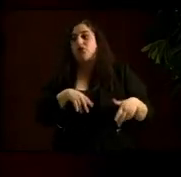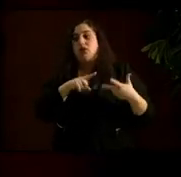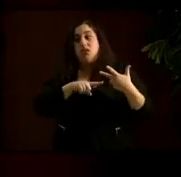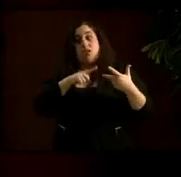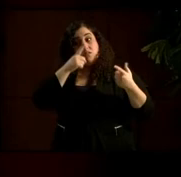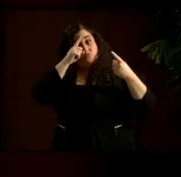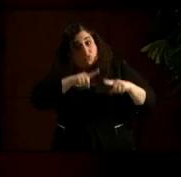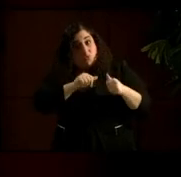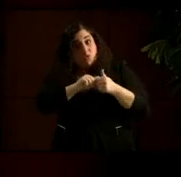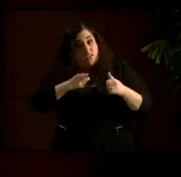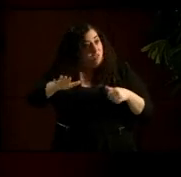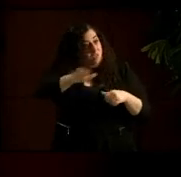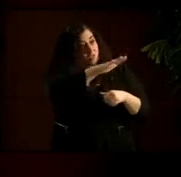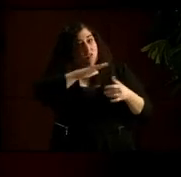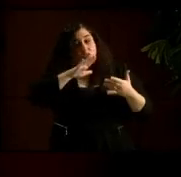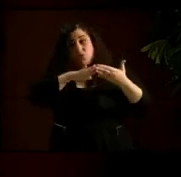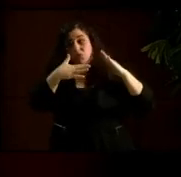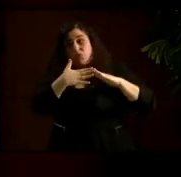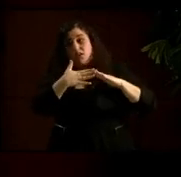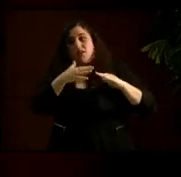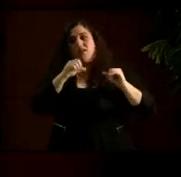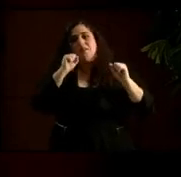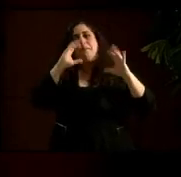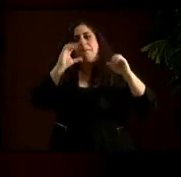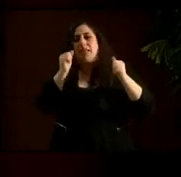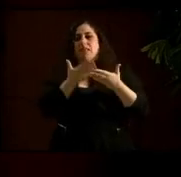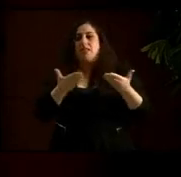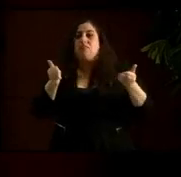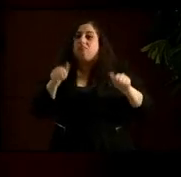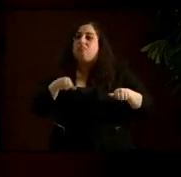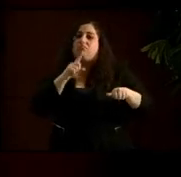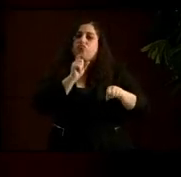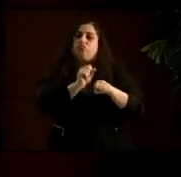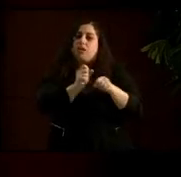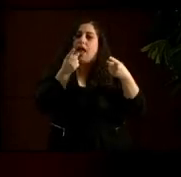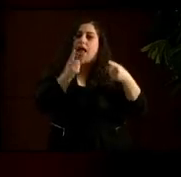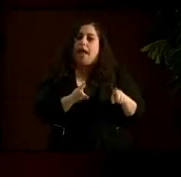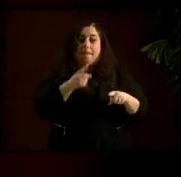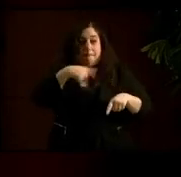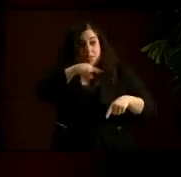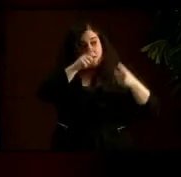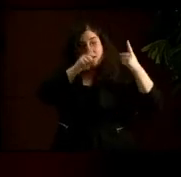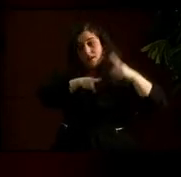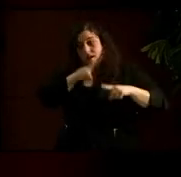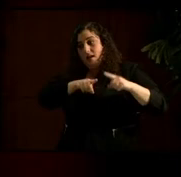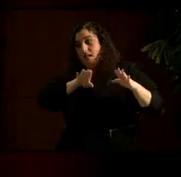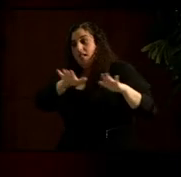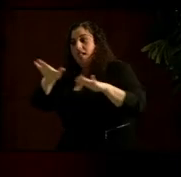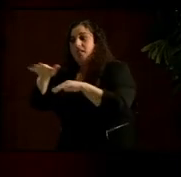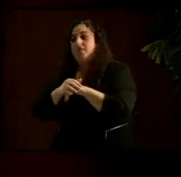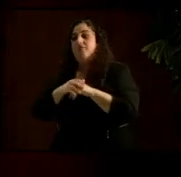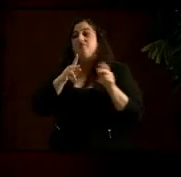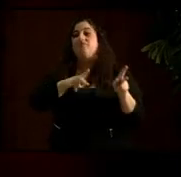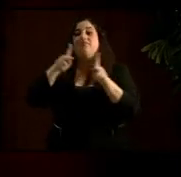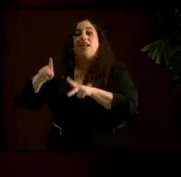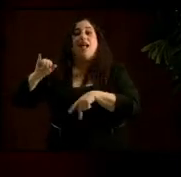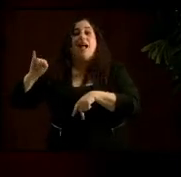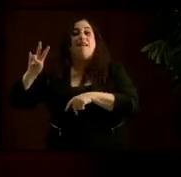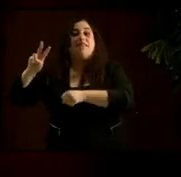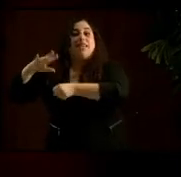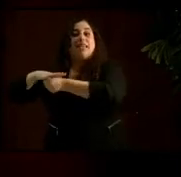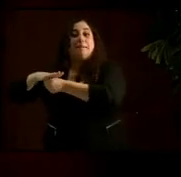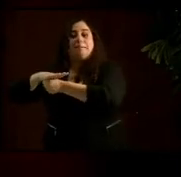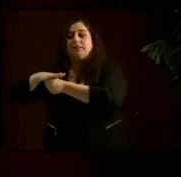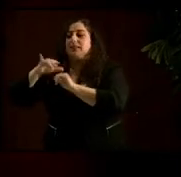Imperial Valley is also unmatched. We will grow our capacity and start graduating the engineers and professionals that the regional